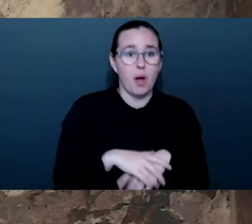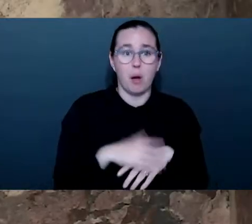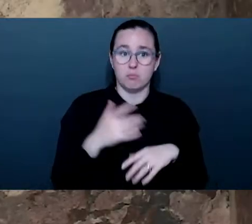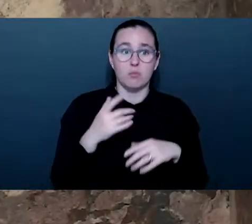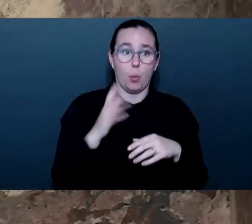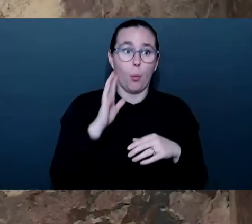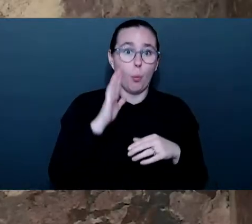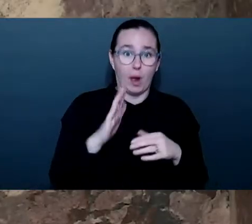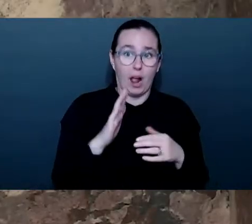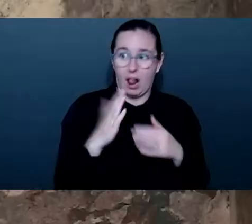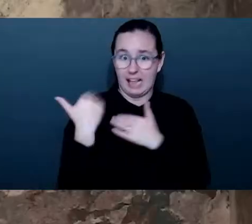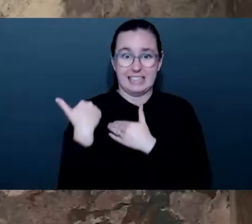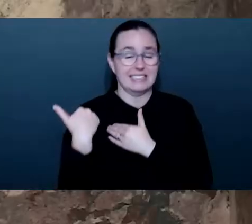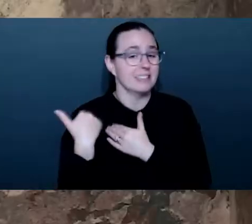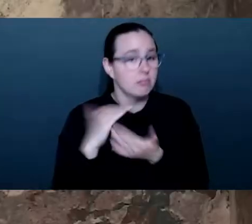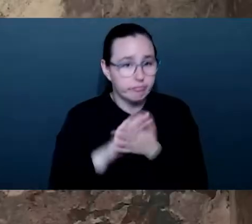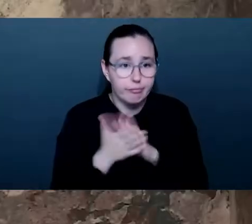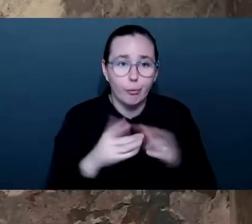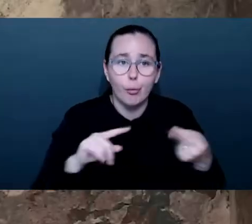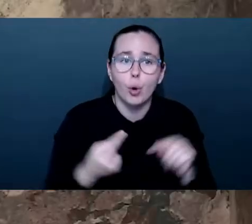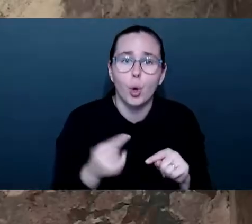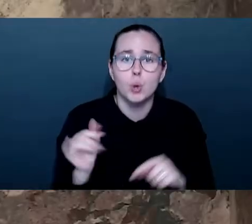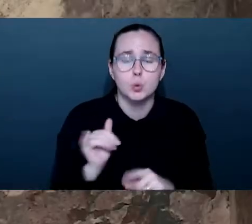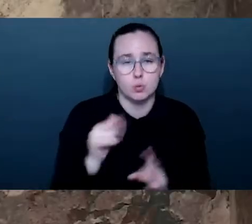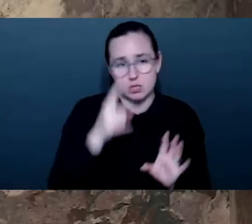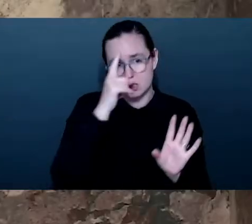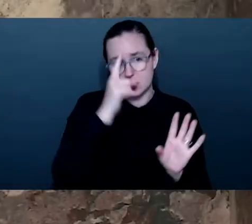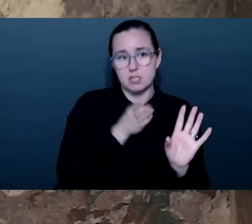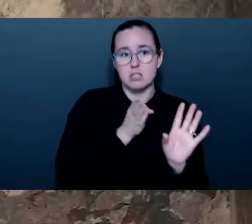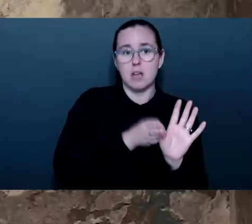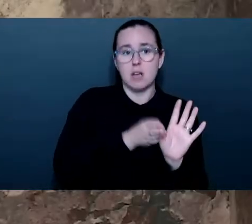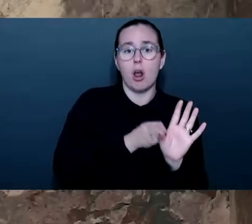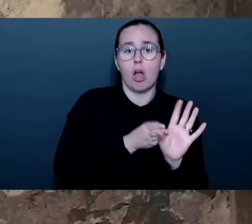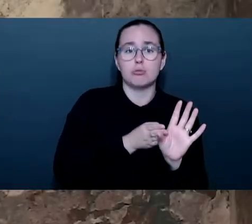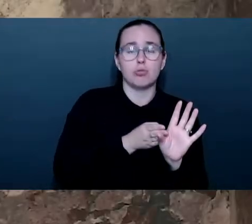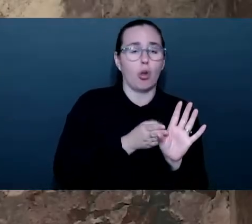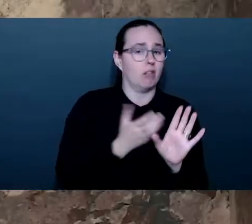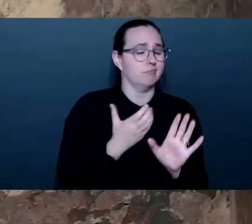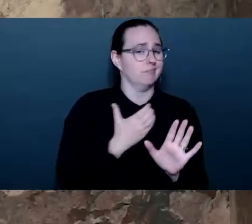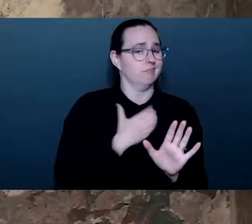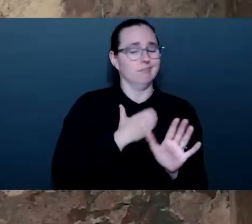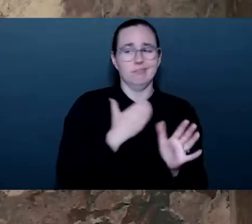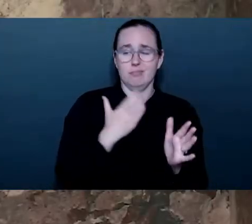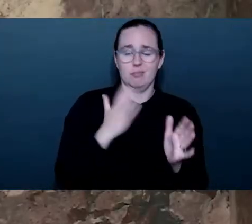isn't WorkSafe properly auditing nursing safety in our health authorities?